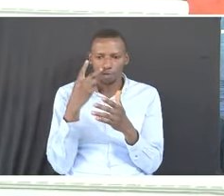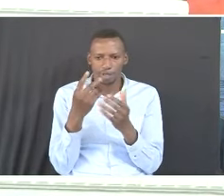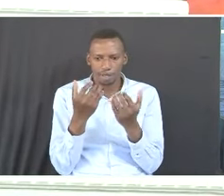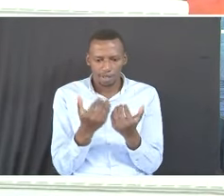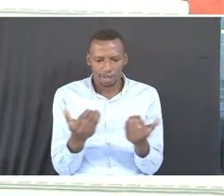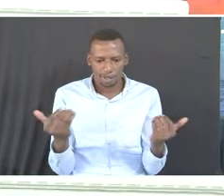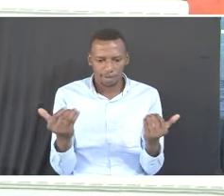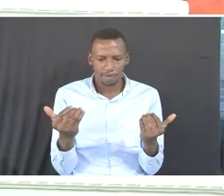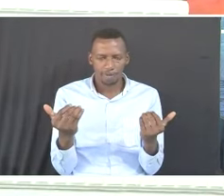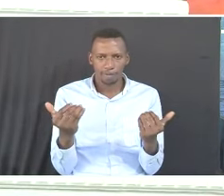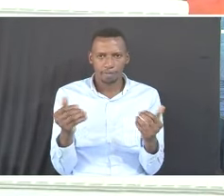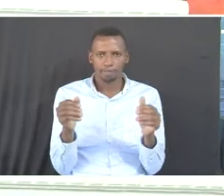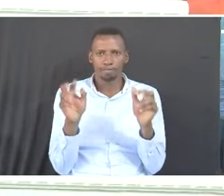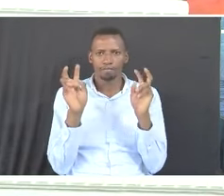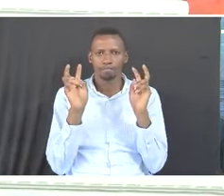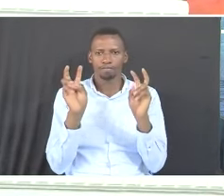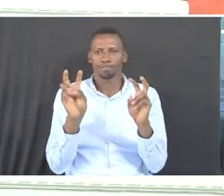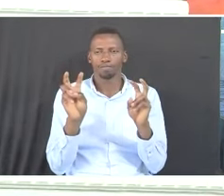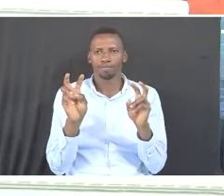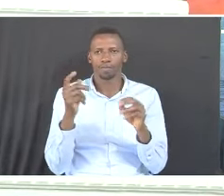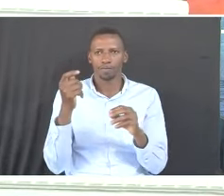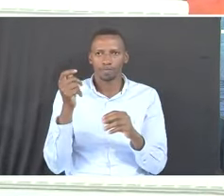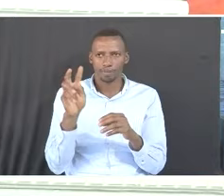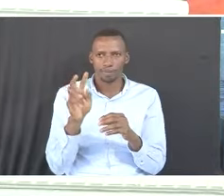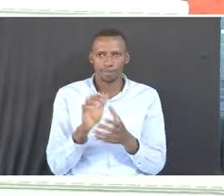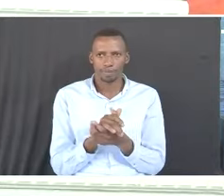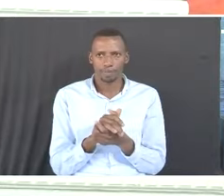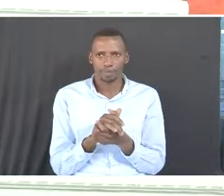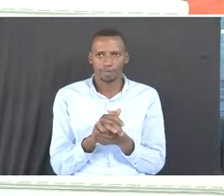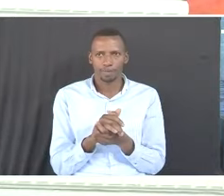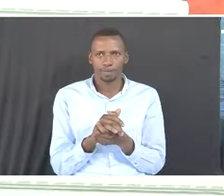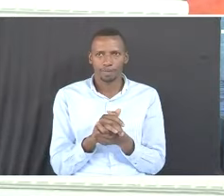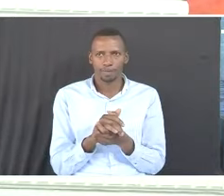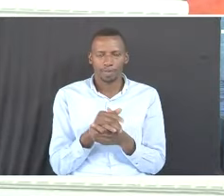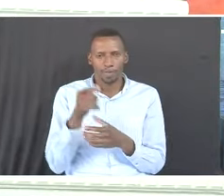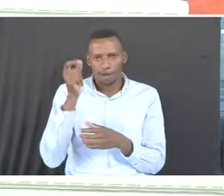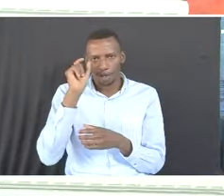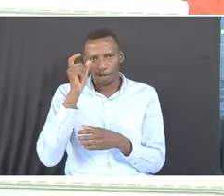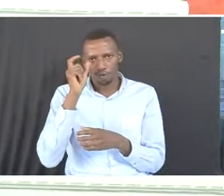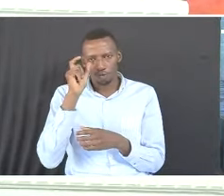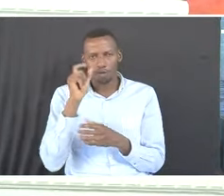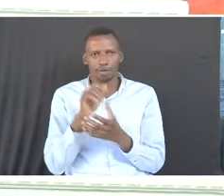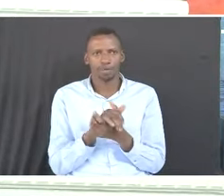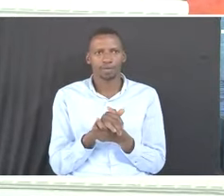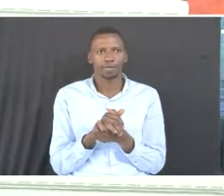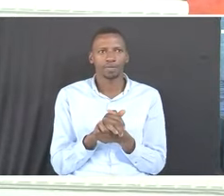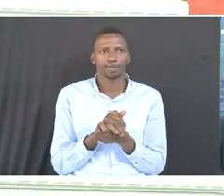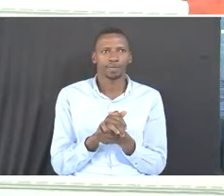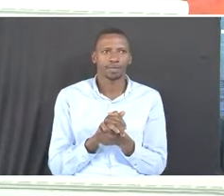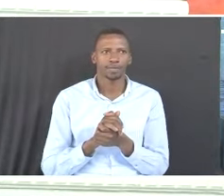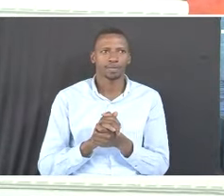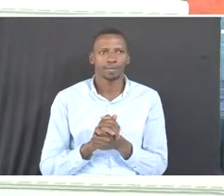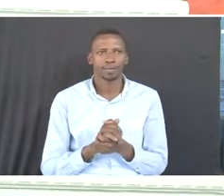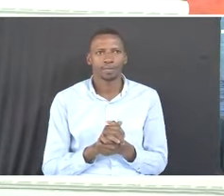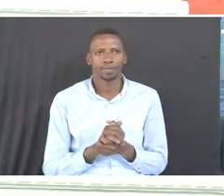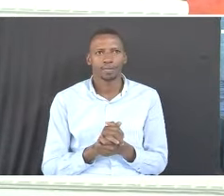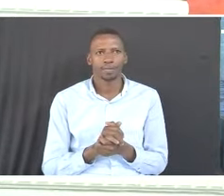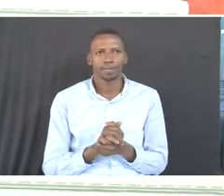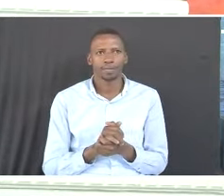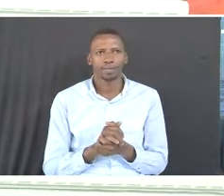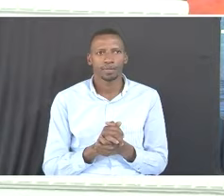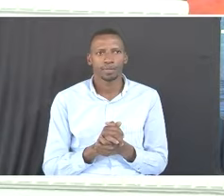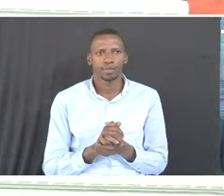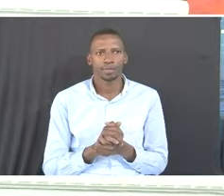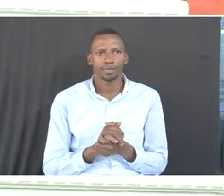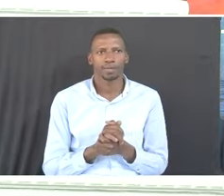that before the TV with their whatever it is, vibonzo, what is vibonzo? Cartoons. You know, with